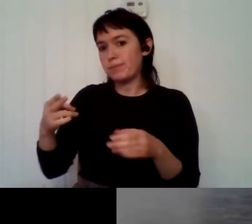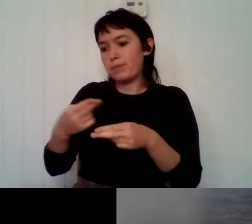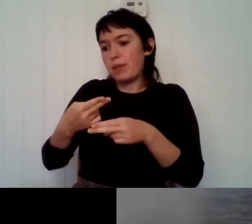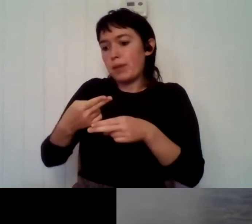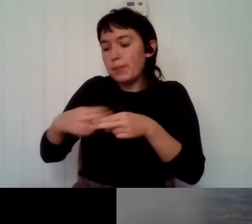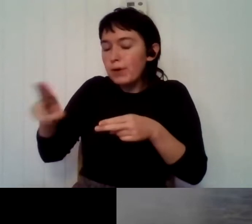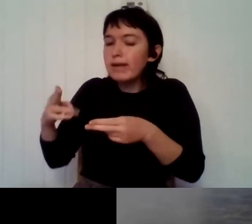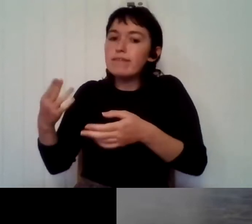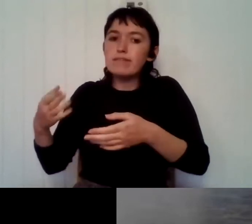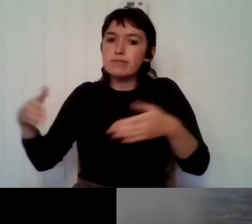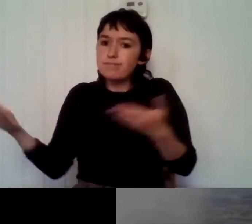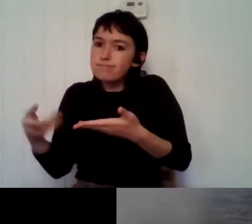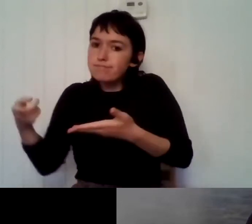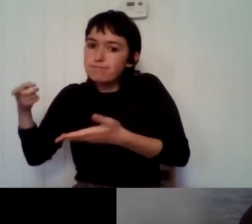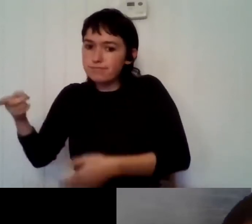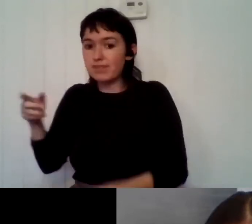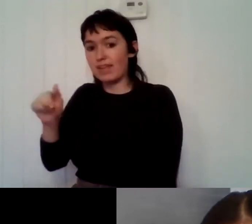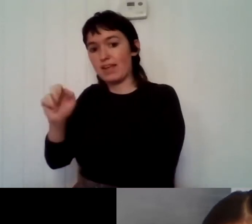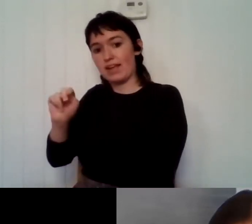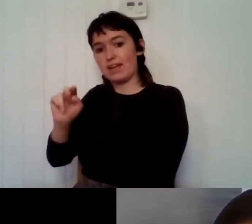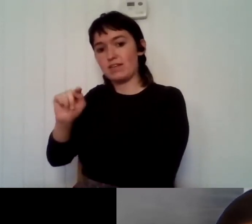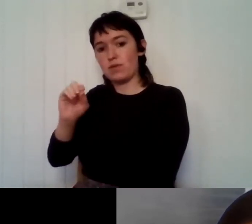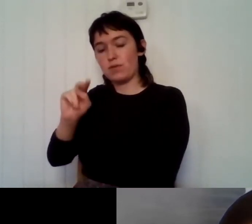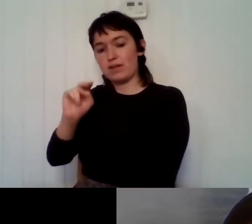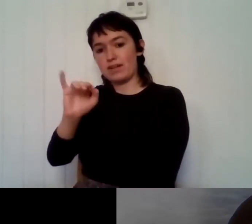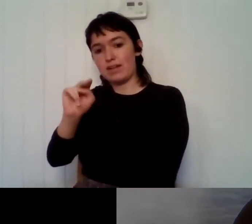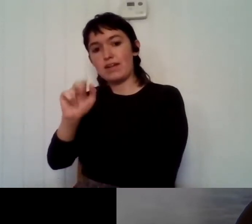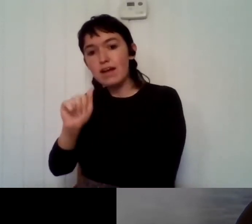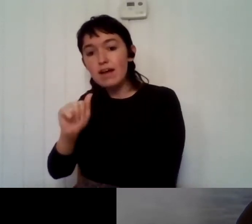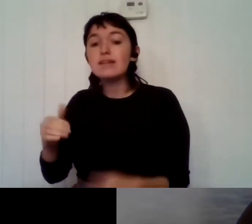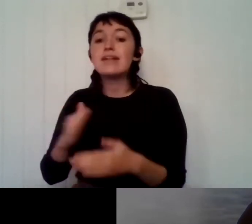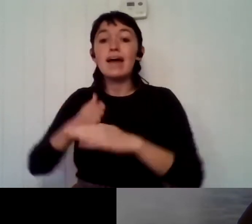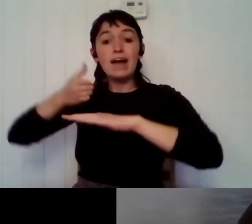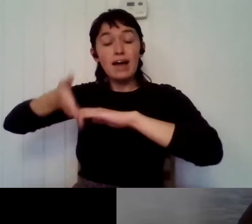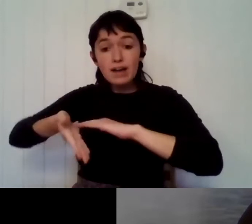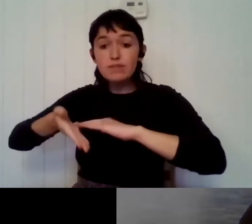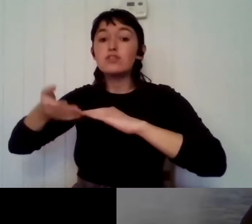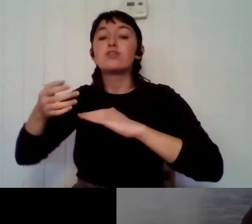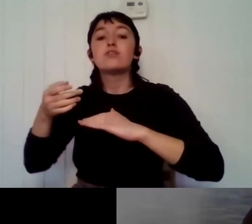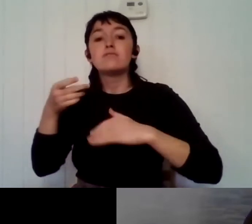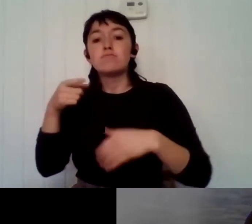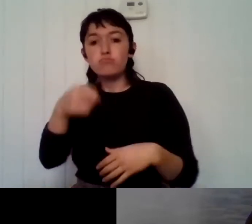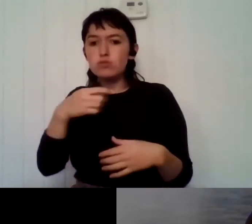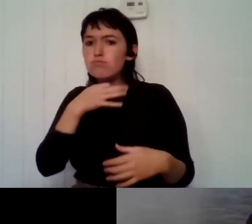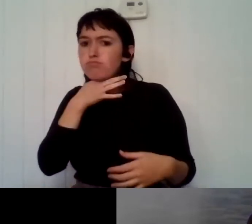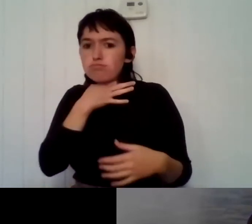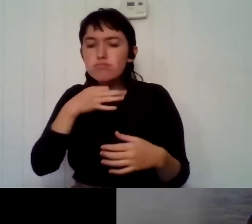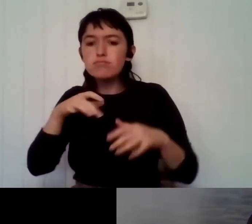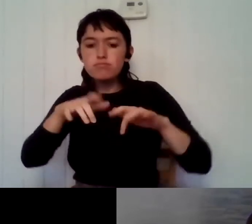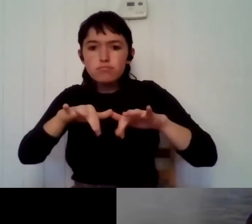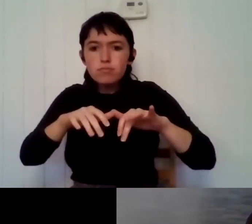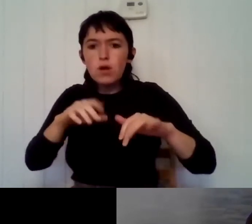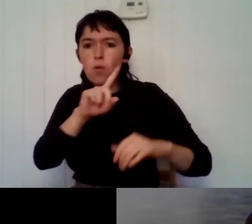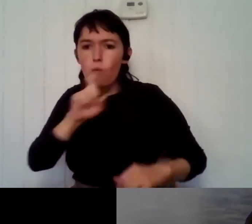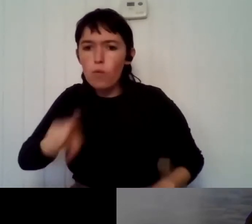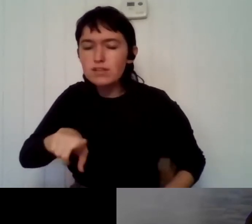all about what you're curious about. So if you have questions about volcanoes, what it's like to work in the field, what it's like to be a scientist,